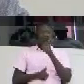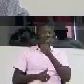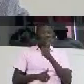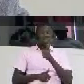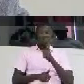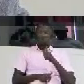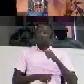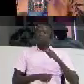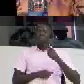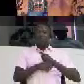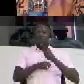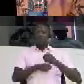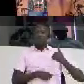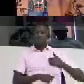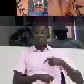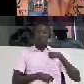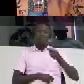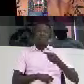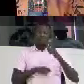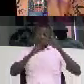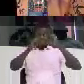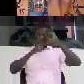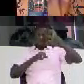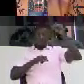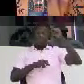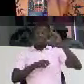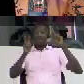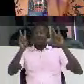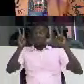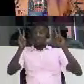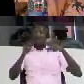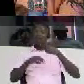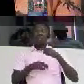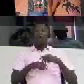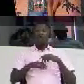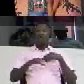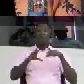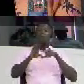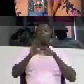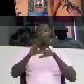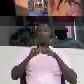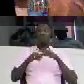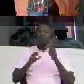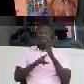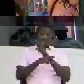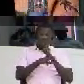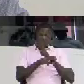president and members of his security forces with the help of sorcerers.